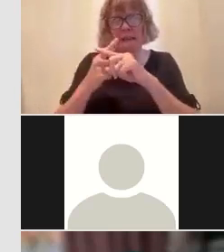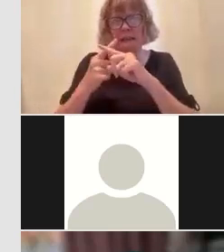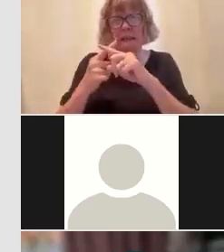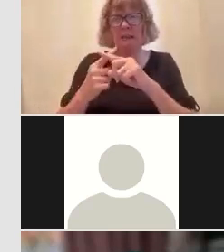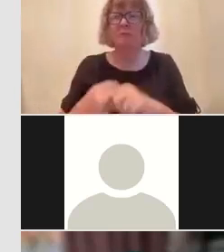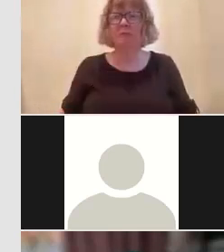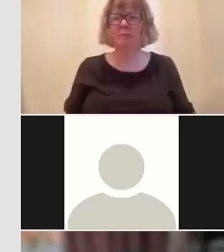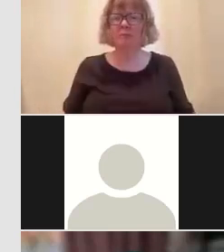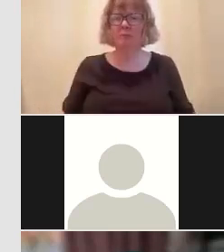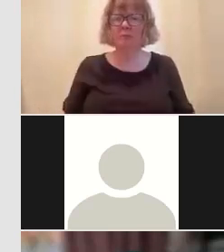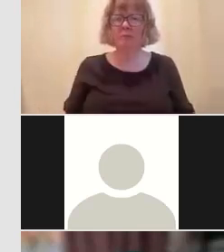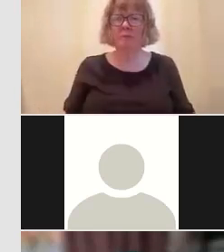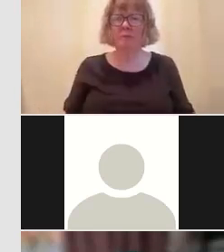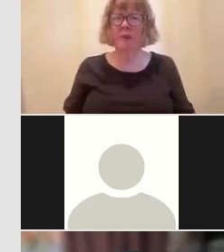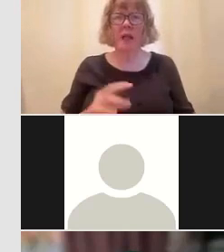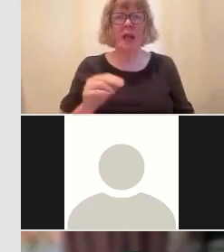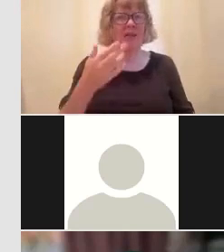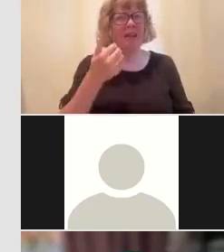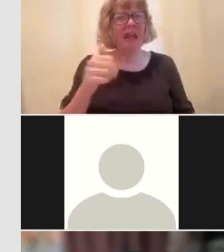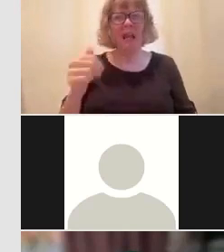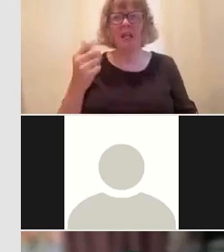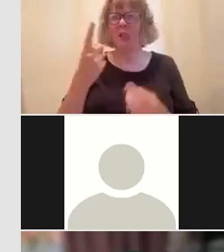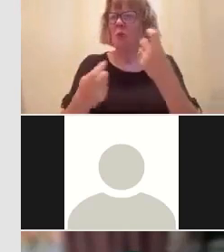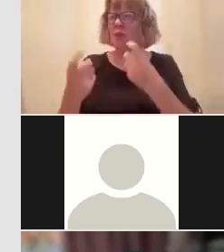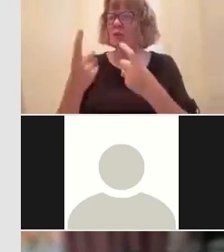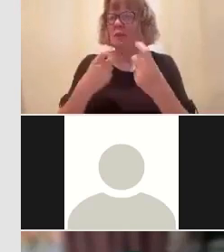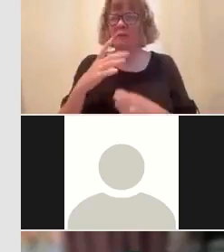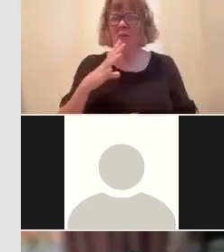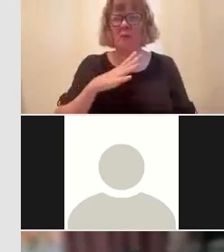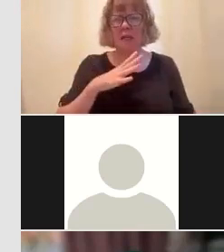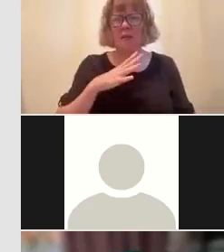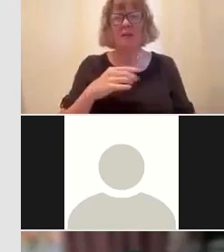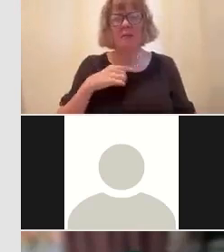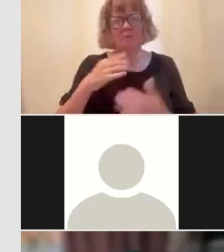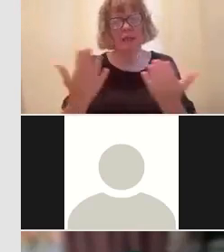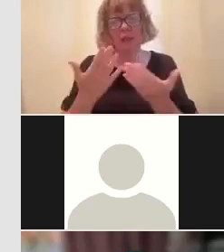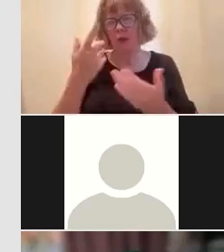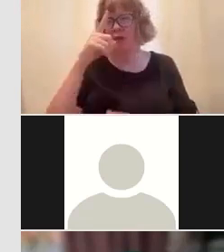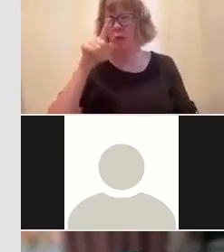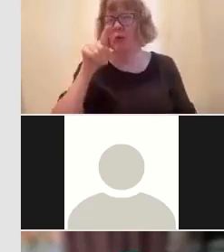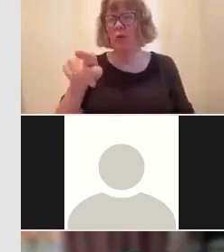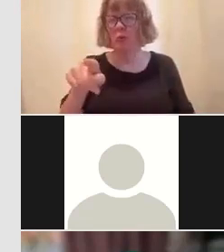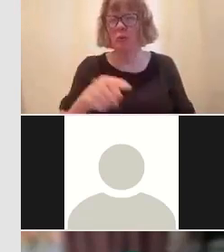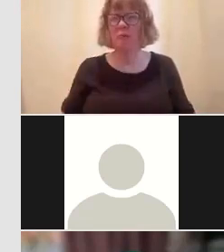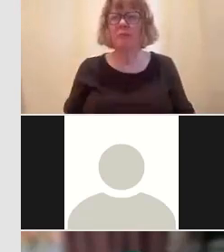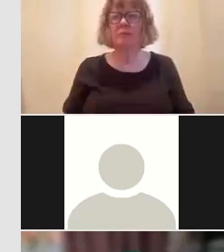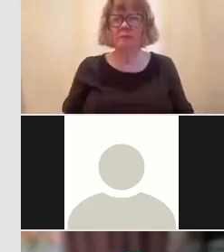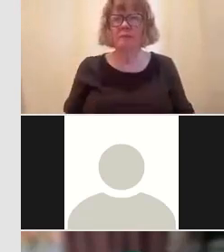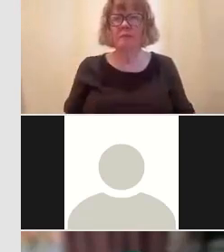And again, please ask those questions when you have them. I'm here for you.